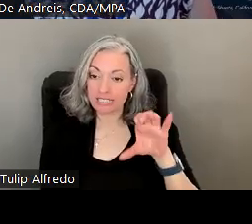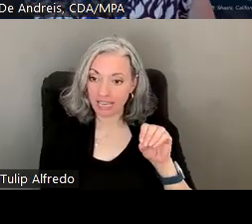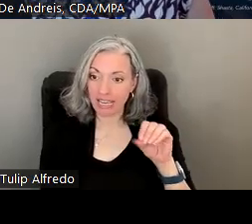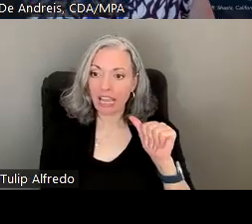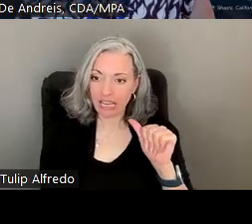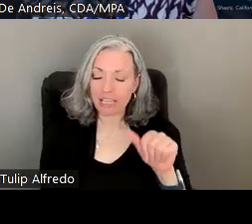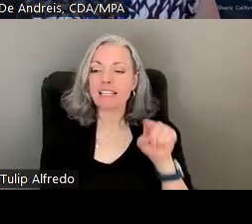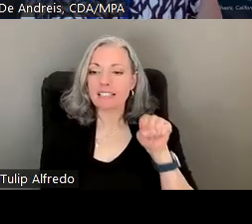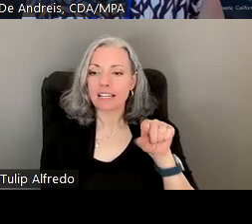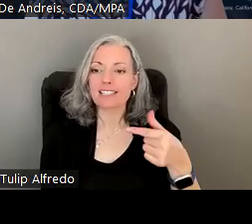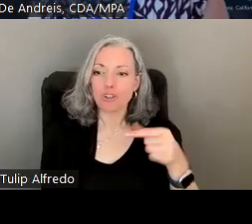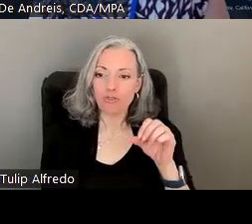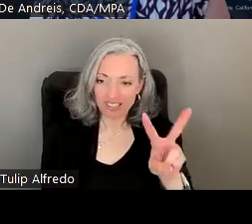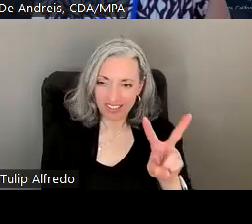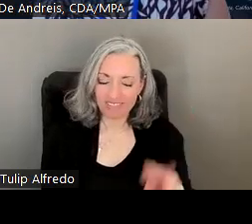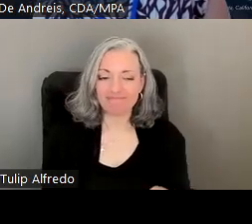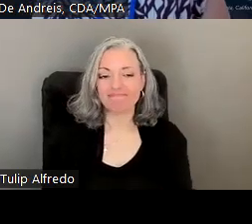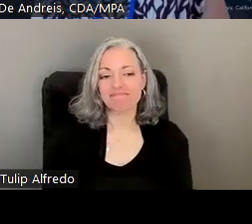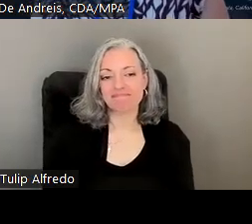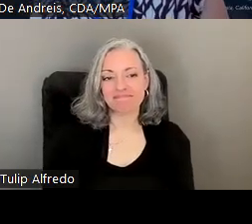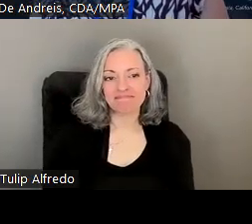aging.ca.gov. Next slide, please.